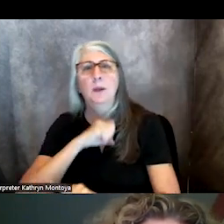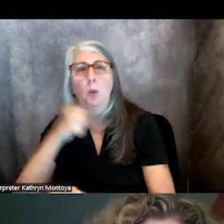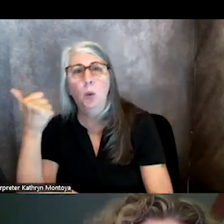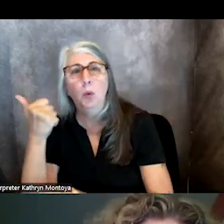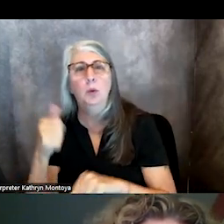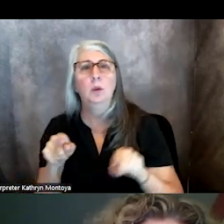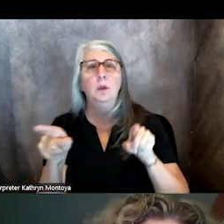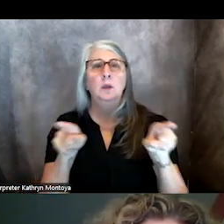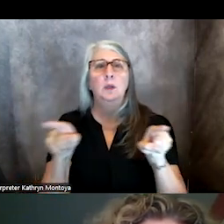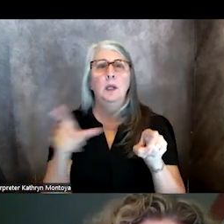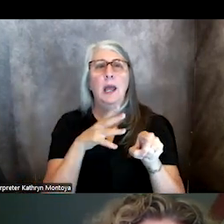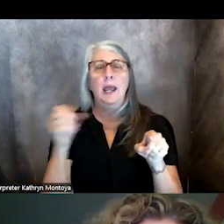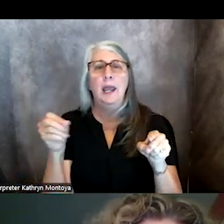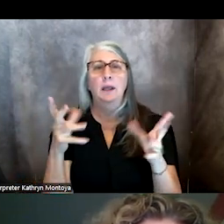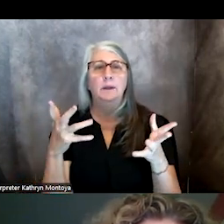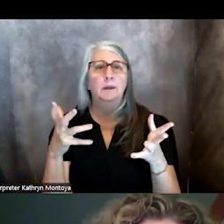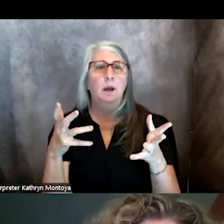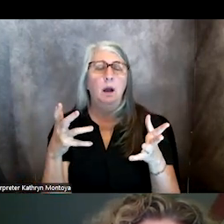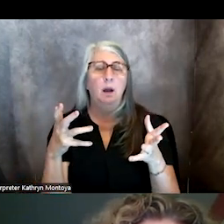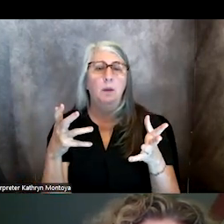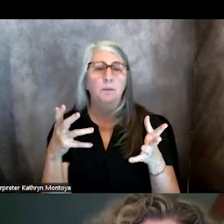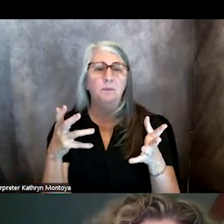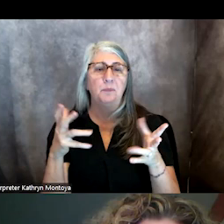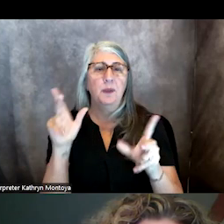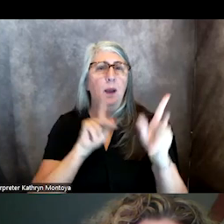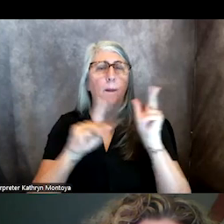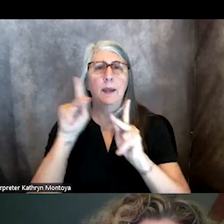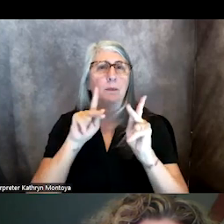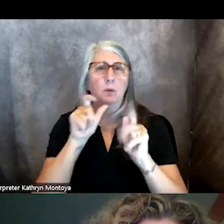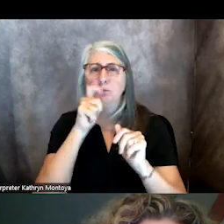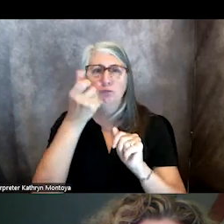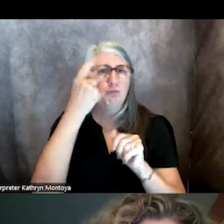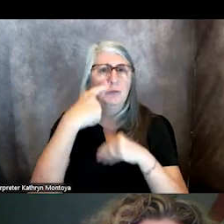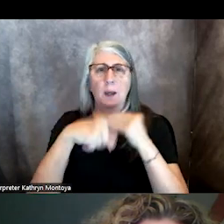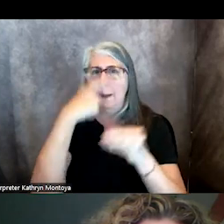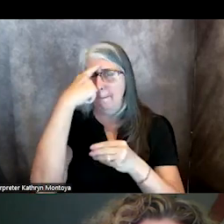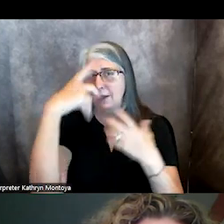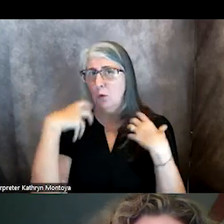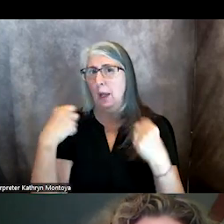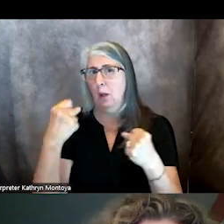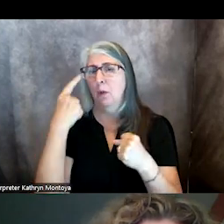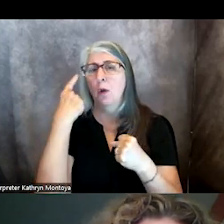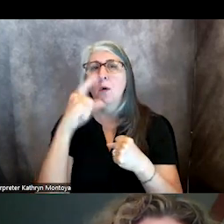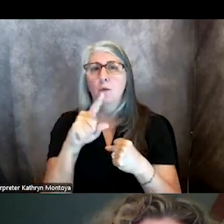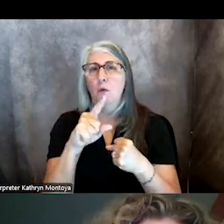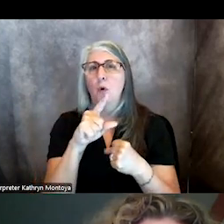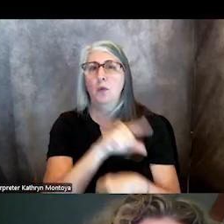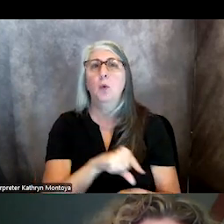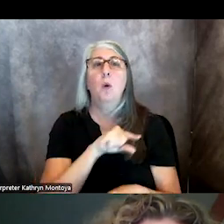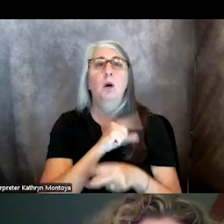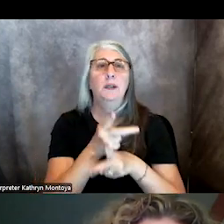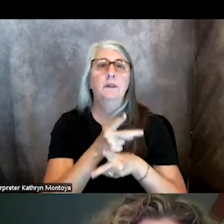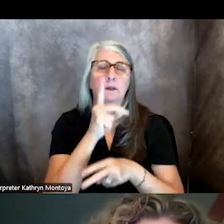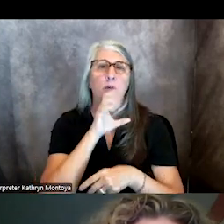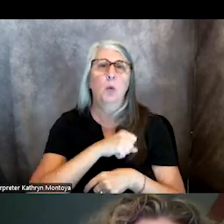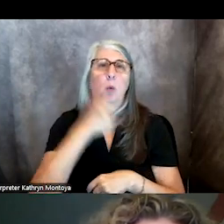and the lack of awareness around mental health conditions in the quality of care for older adults. So we hope that you won't miss this